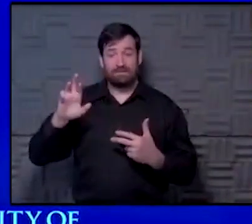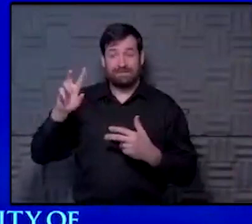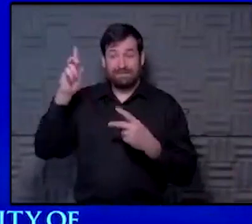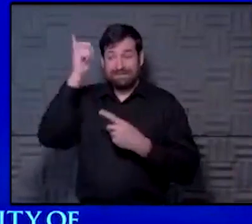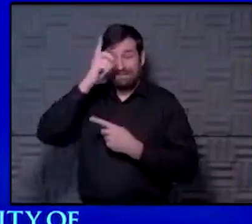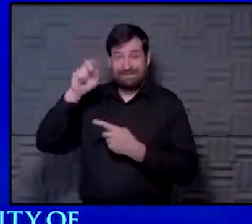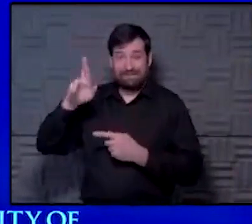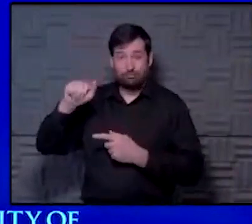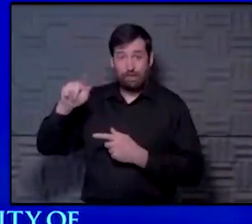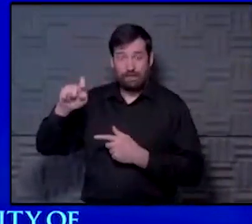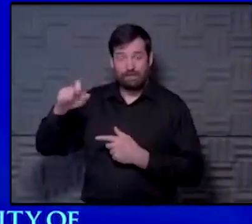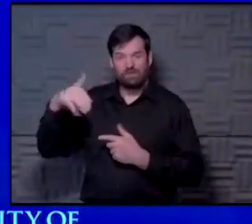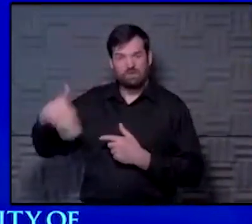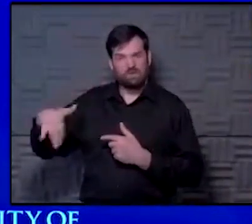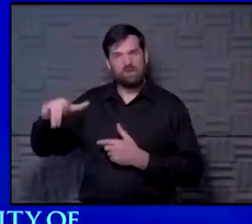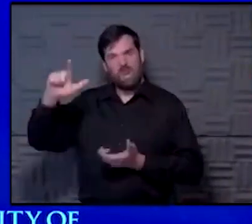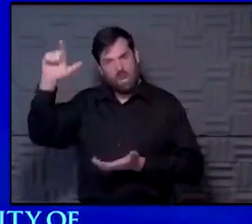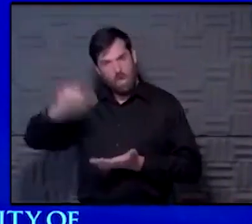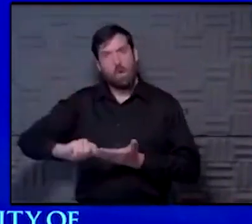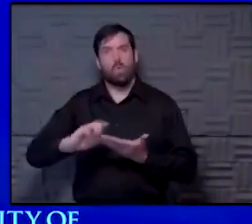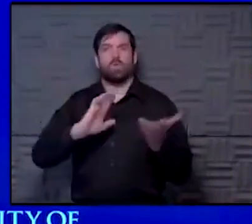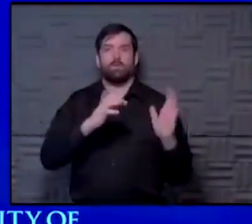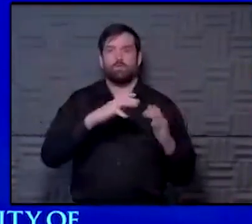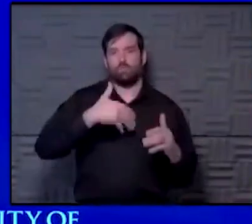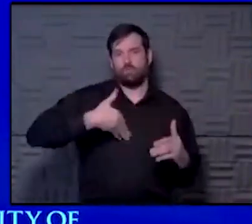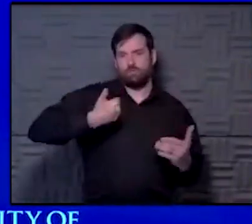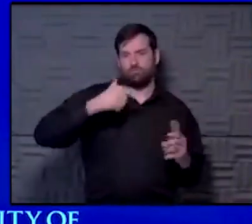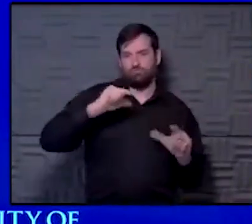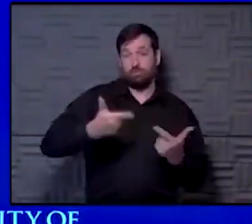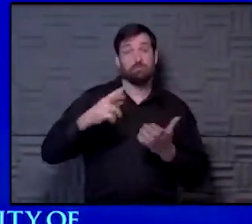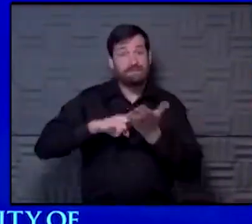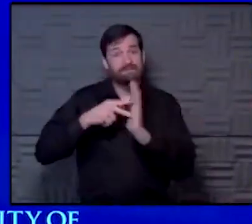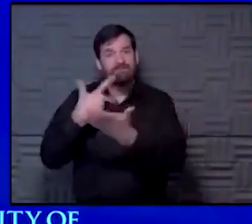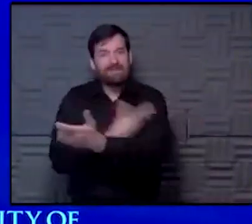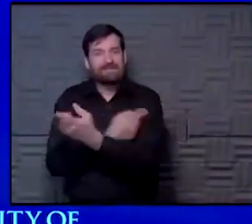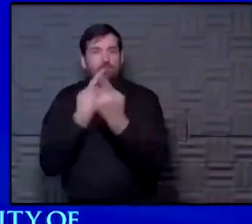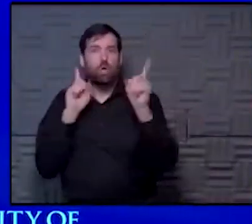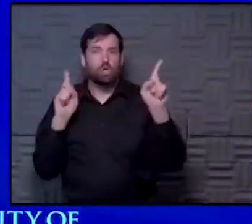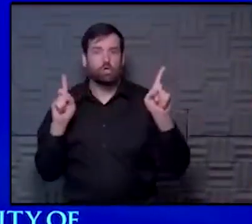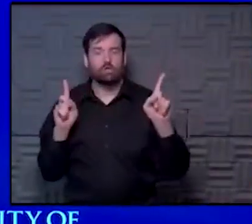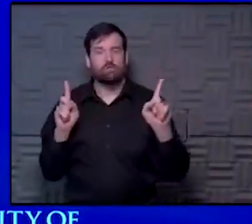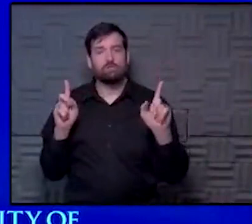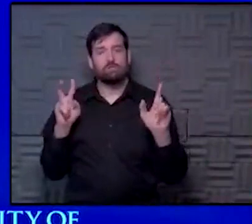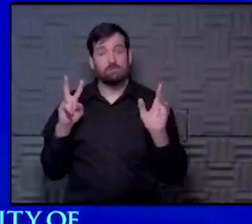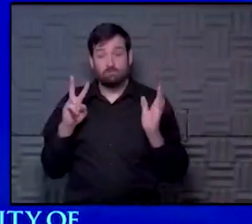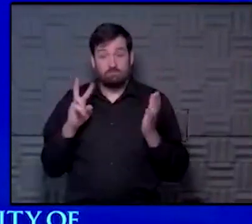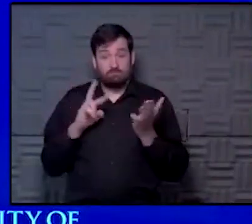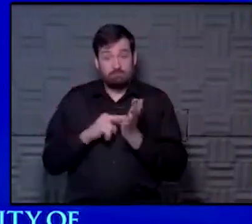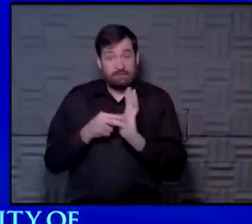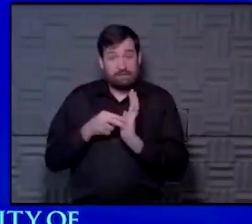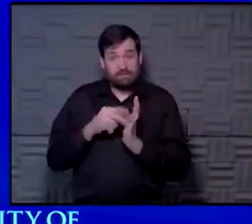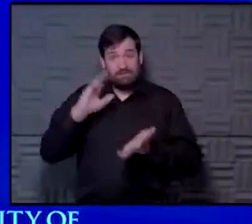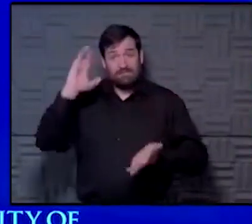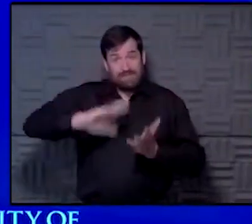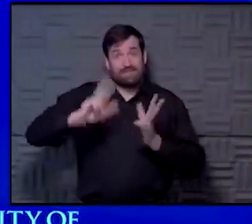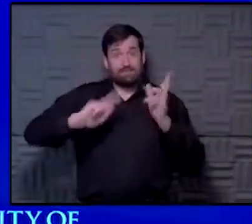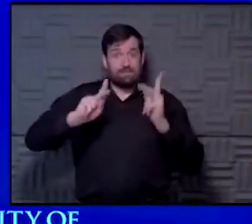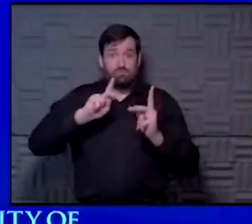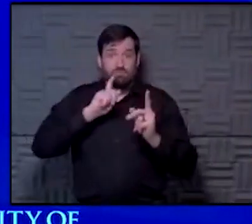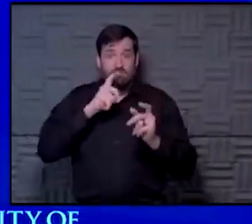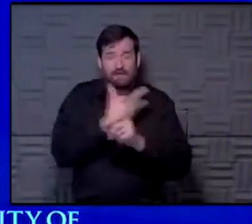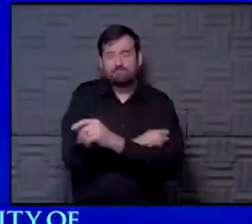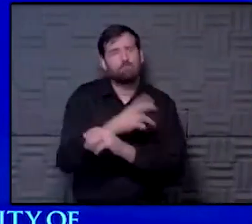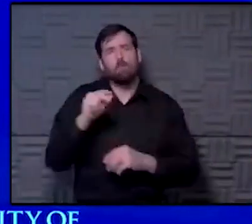currently is much, much lower than in the younger age groups. So vaccines work. So it's not that there's a significantly lower number of people getting